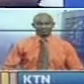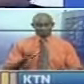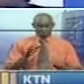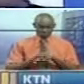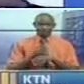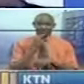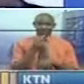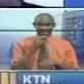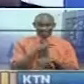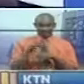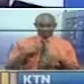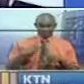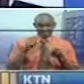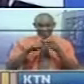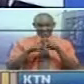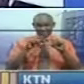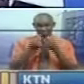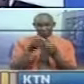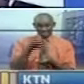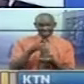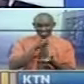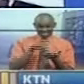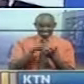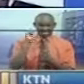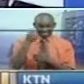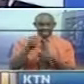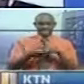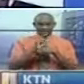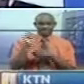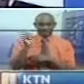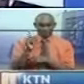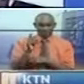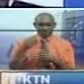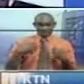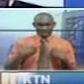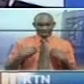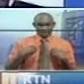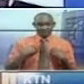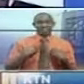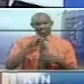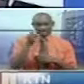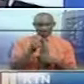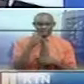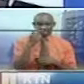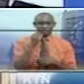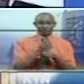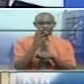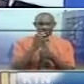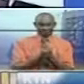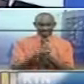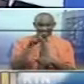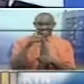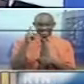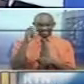Good Tuesday evening from the Standard Group Center here in the Kenyan capital, Nairobi. It is the 14th day of January 2014. This